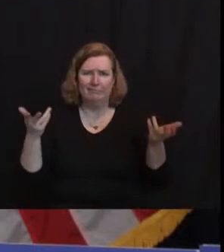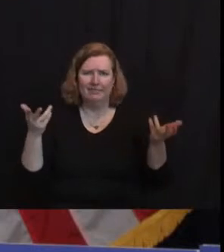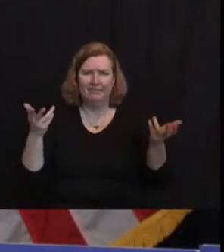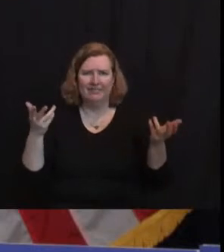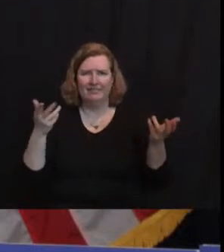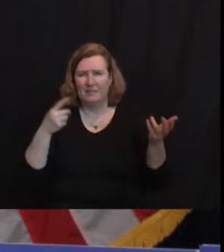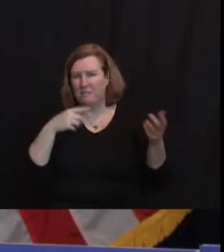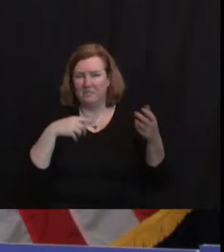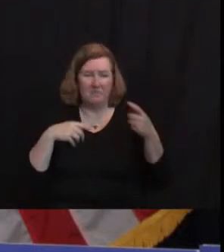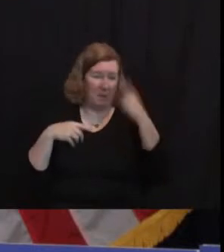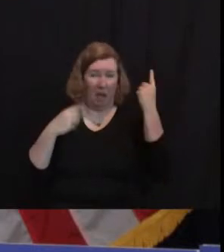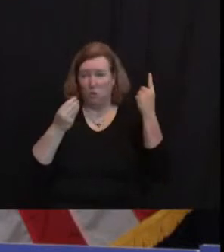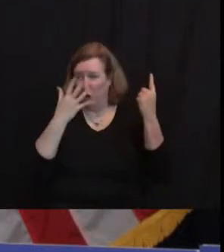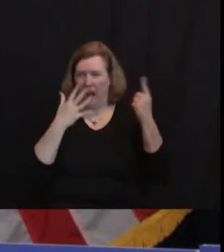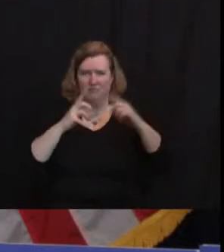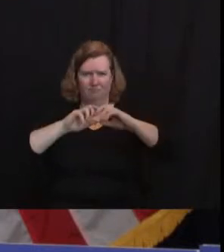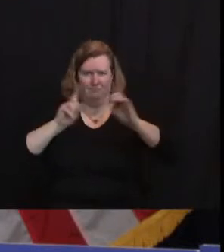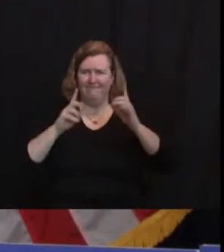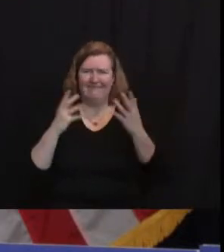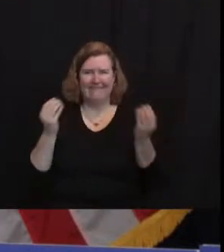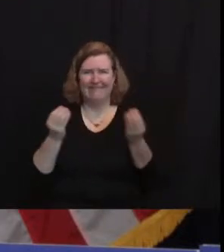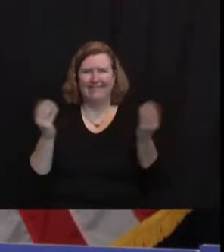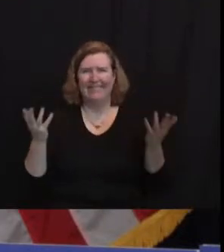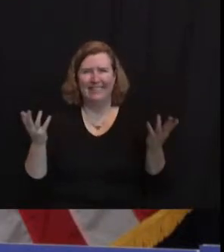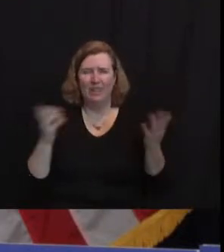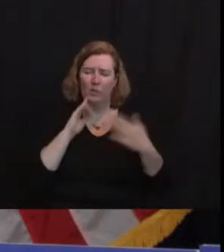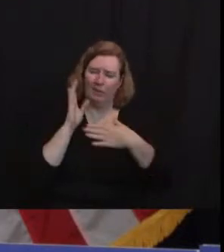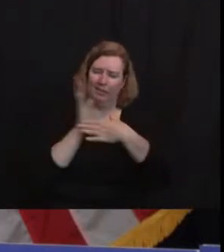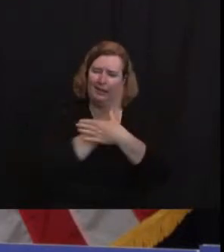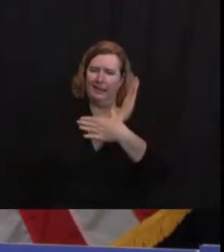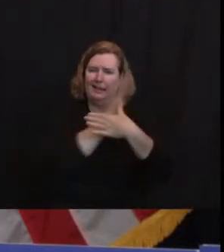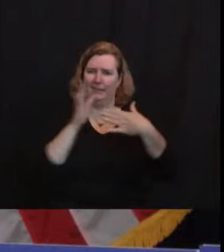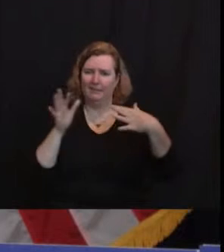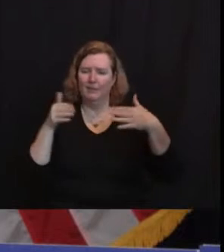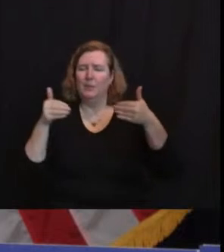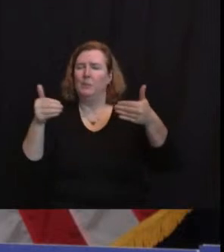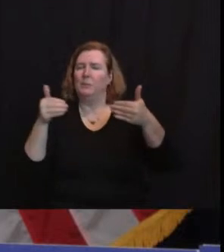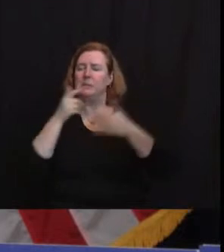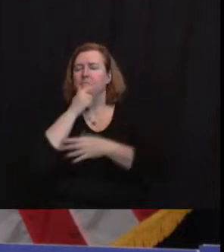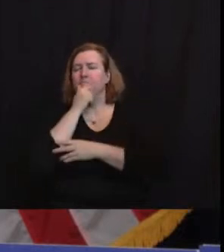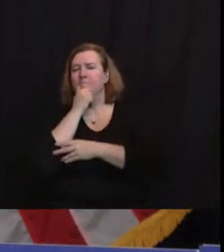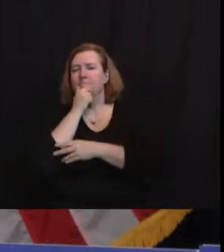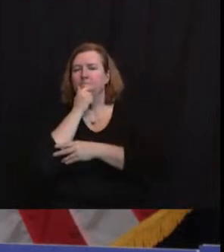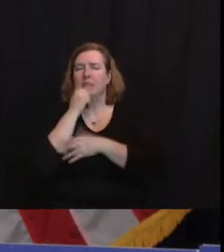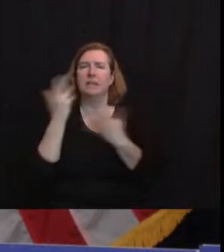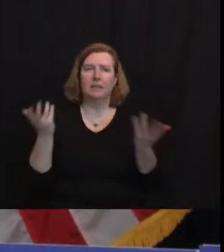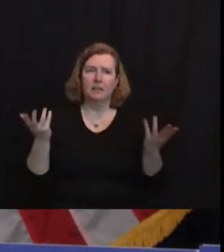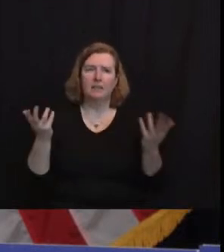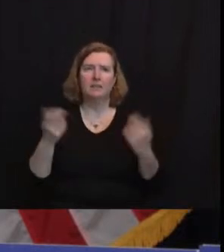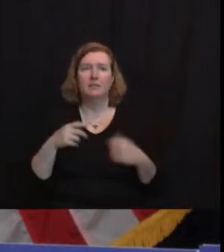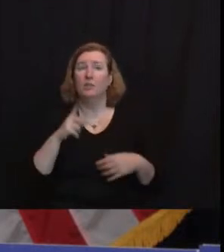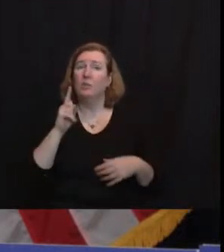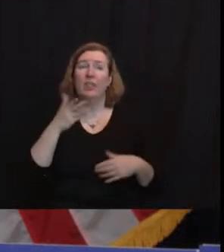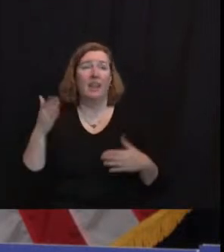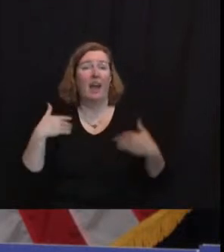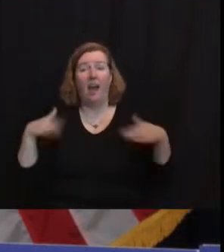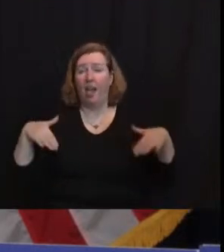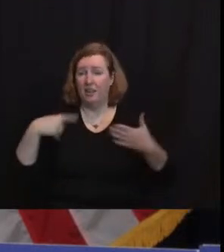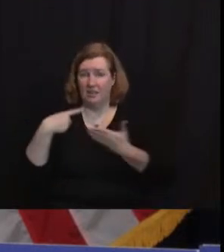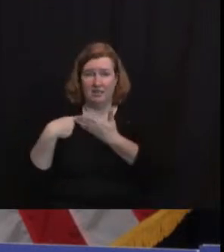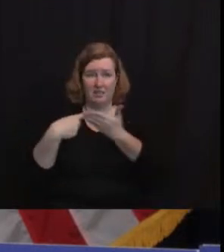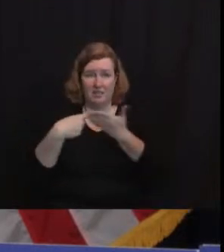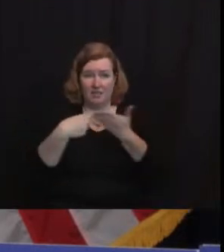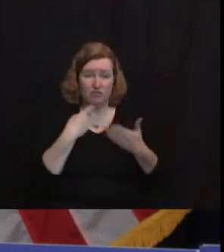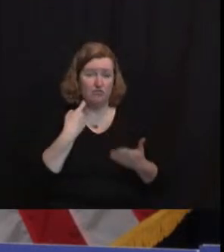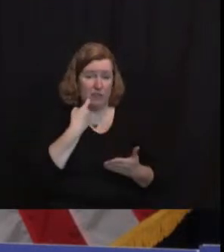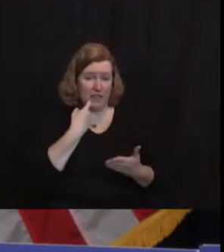more a sliding scale that can go up or down. I think what we have not talked about recently